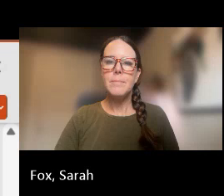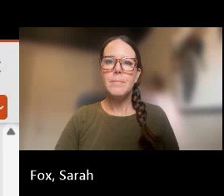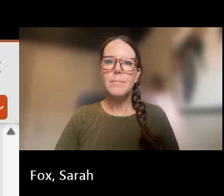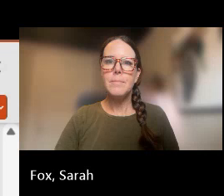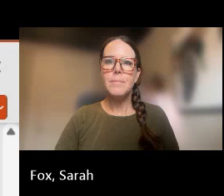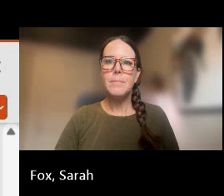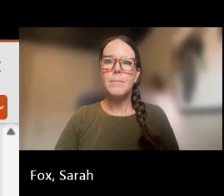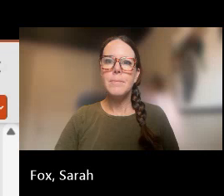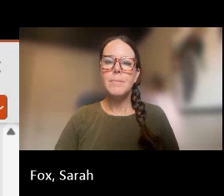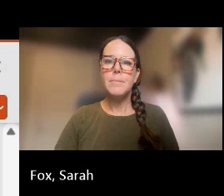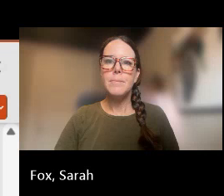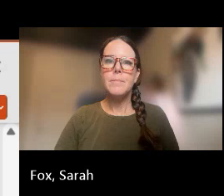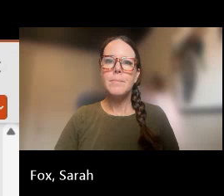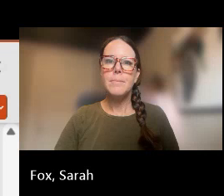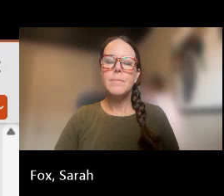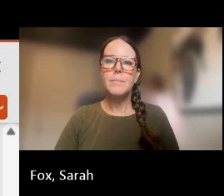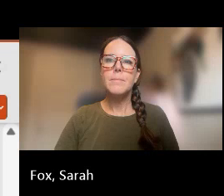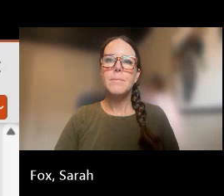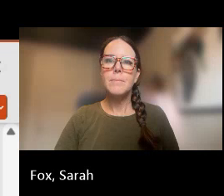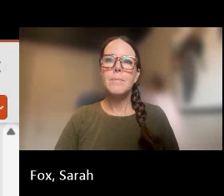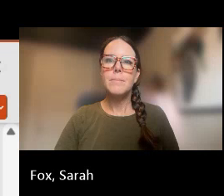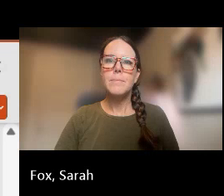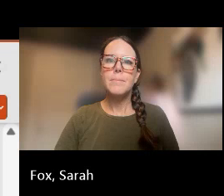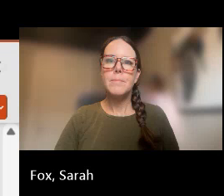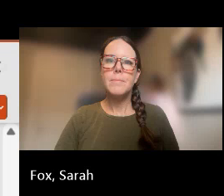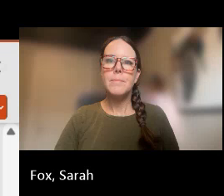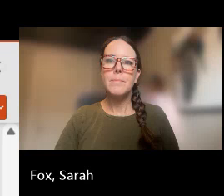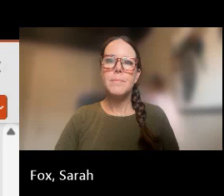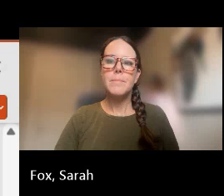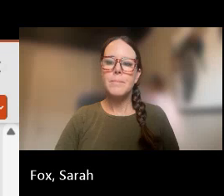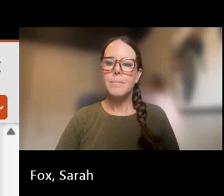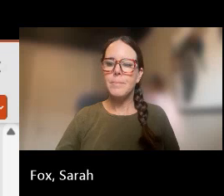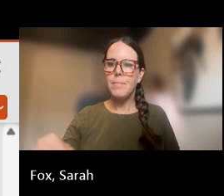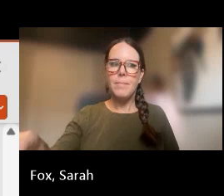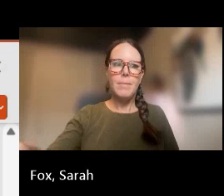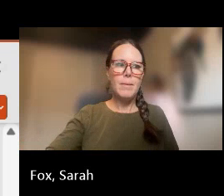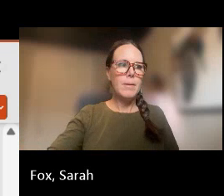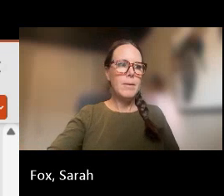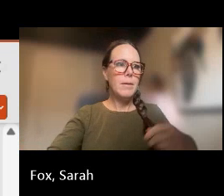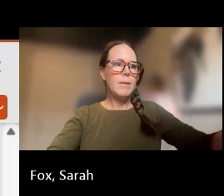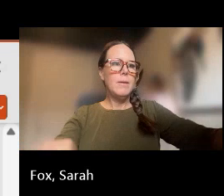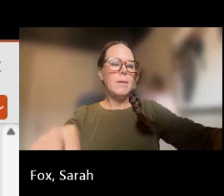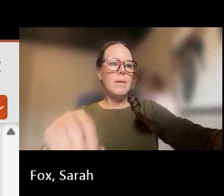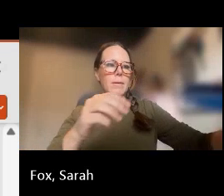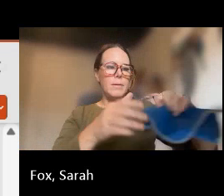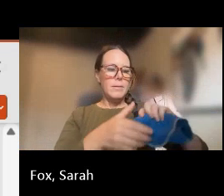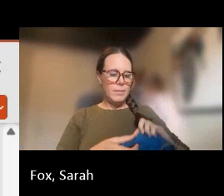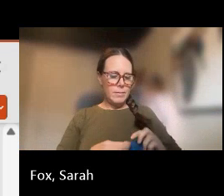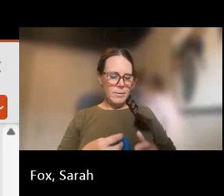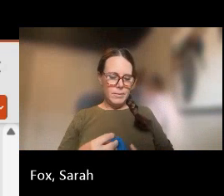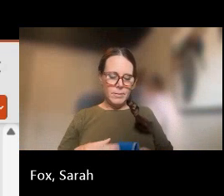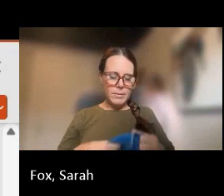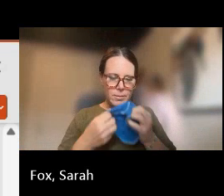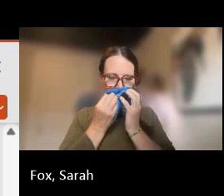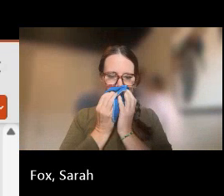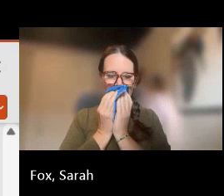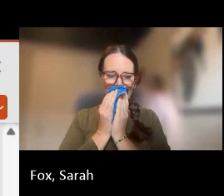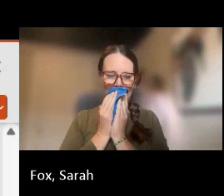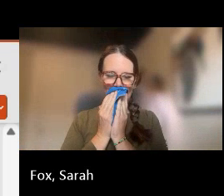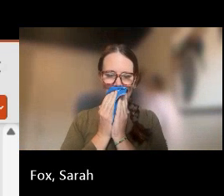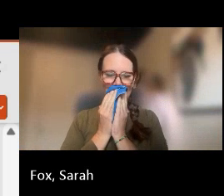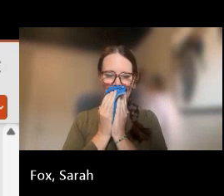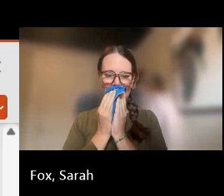sound like a big deal, but it starts stacking up when you have to have two, always have to have two, and then there's a lot of time that you have to have that as well. When you looked at some of that spreadsheet and those